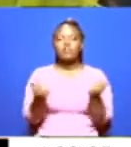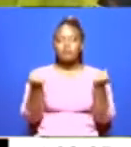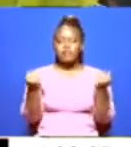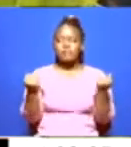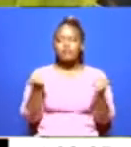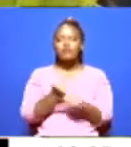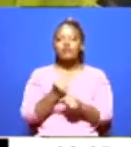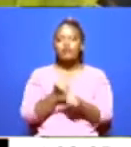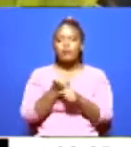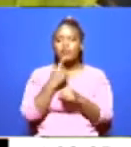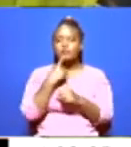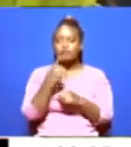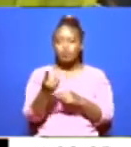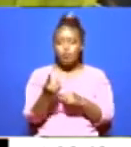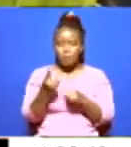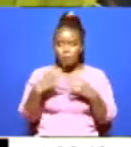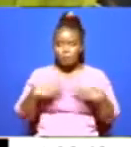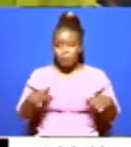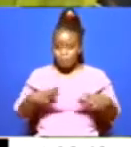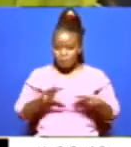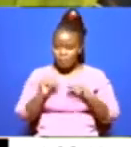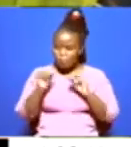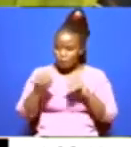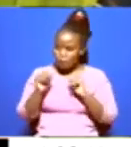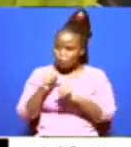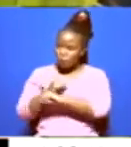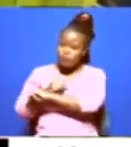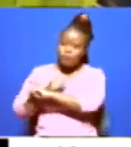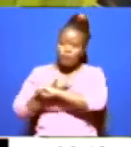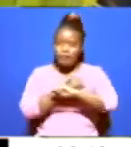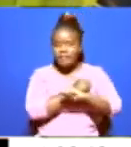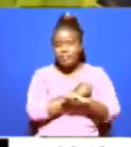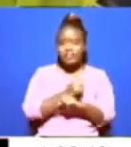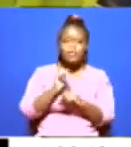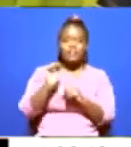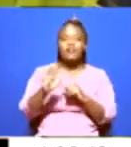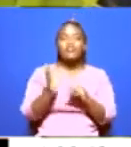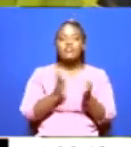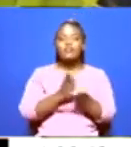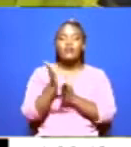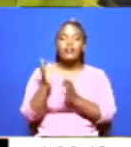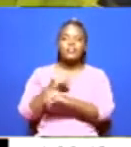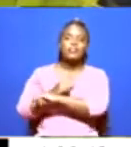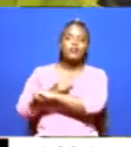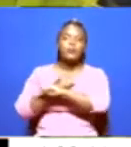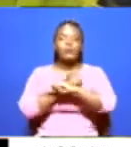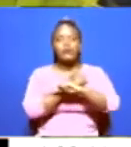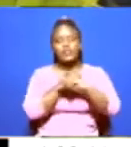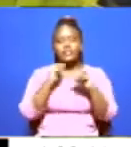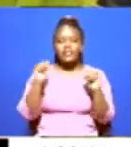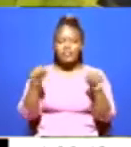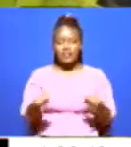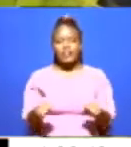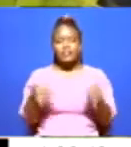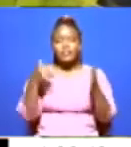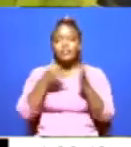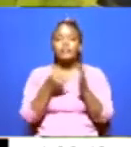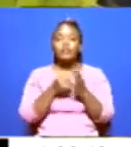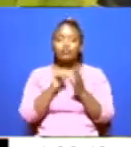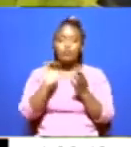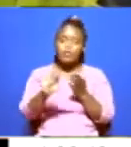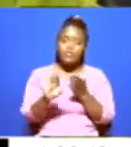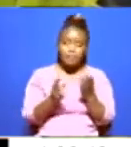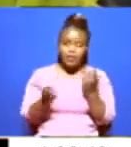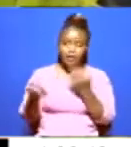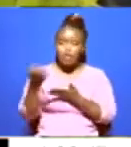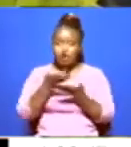ensure that people can be protected, their rights can be protected, including their economic and